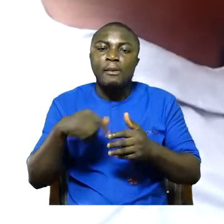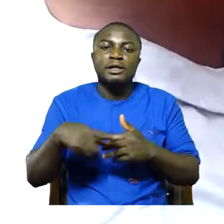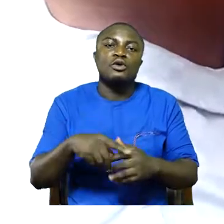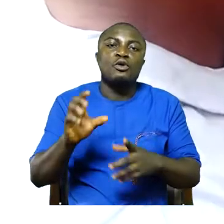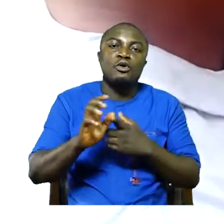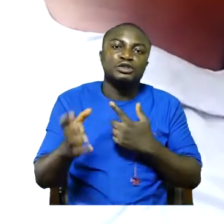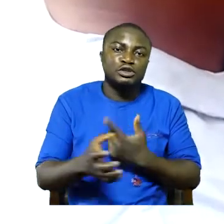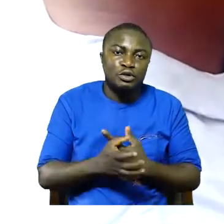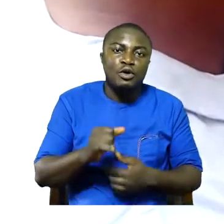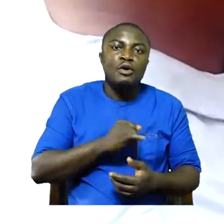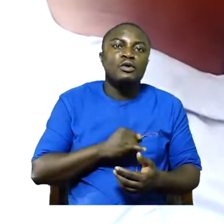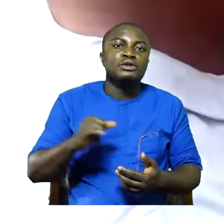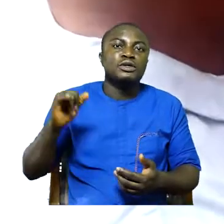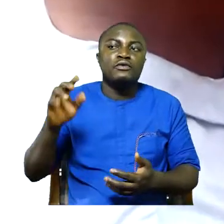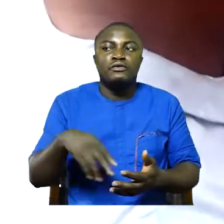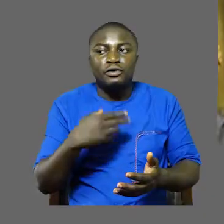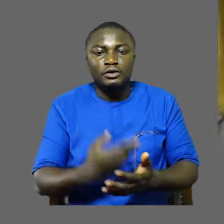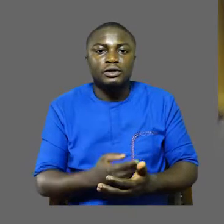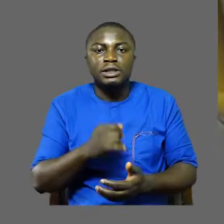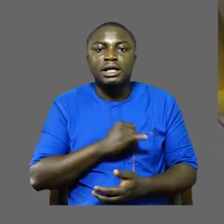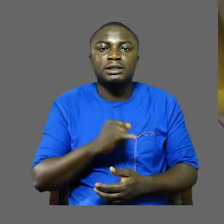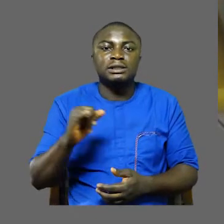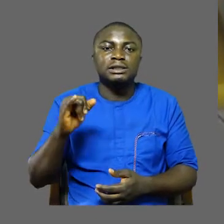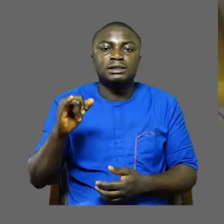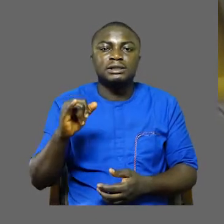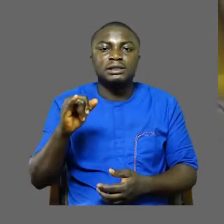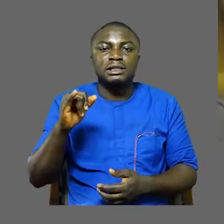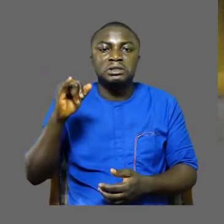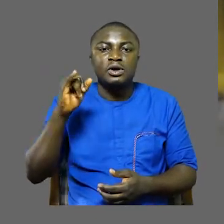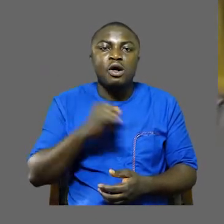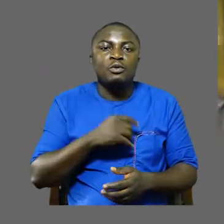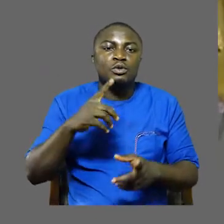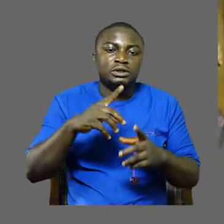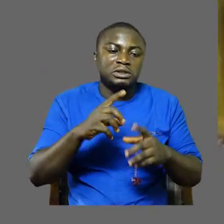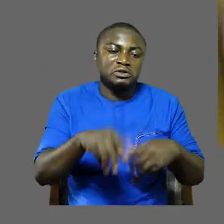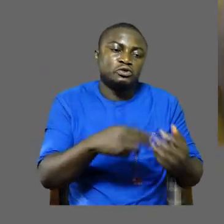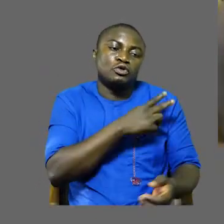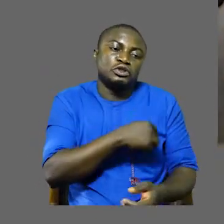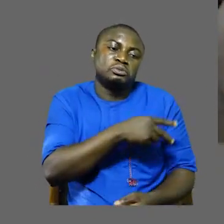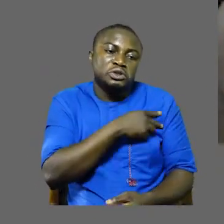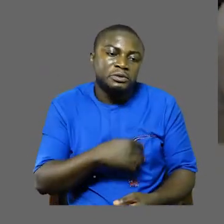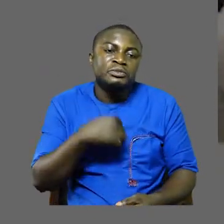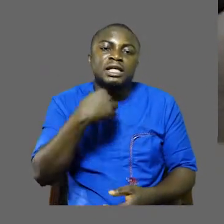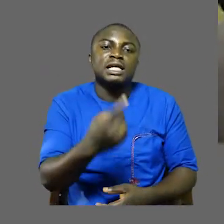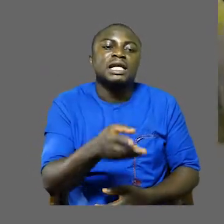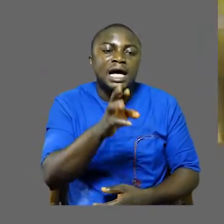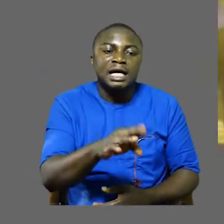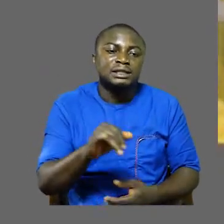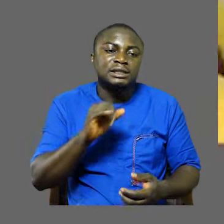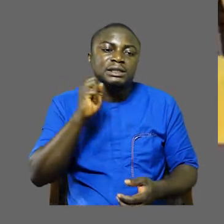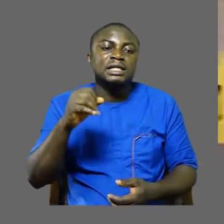condition, referred her to a professor of medicine who diagnosed her and made her understand that she